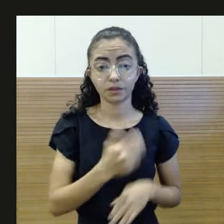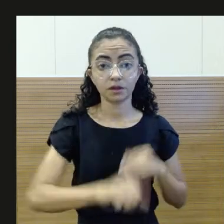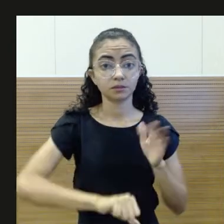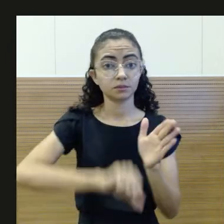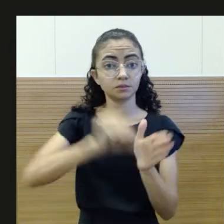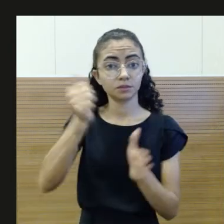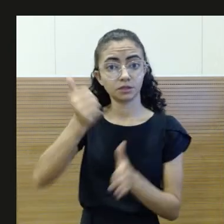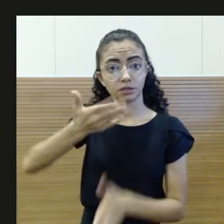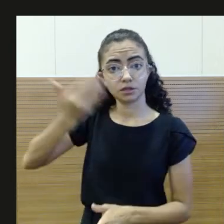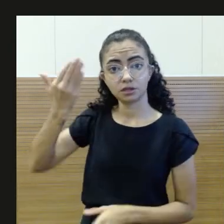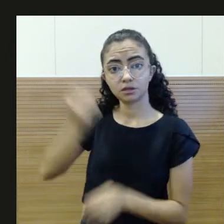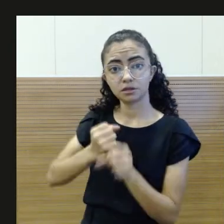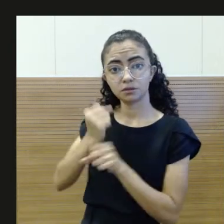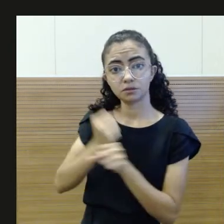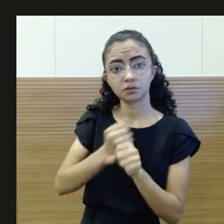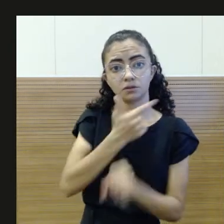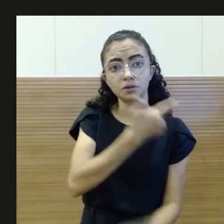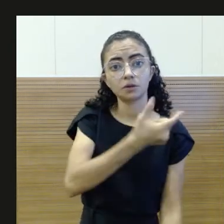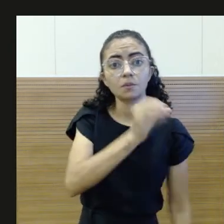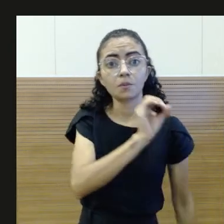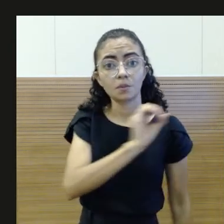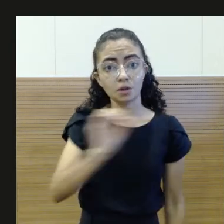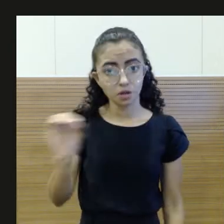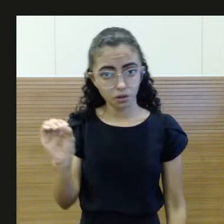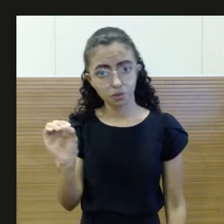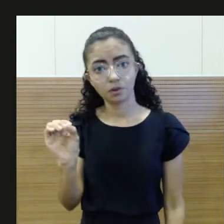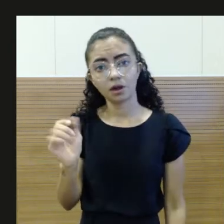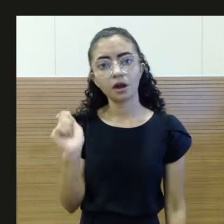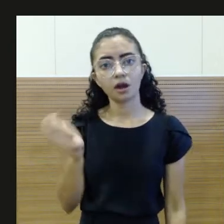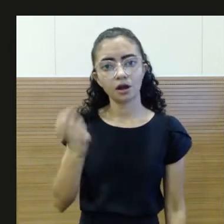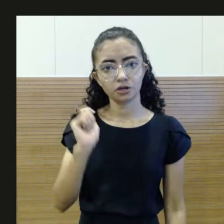process from the